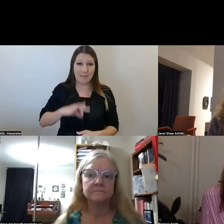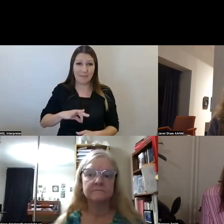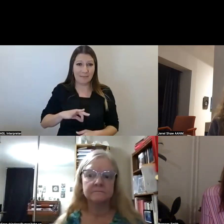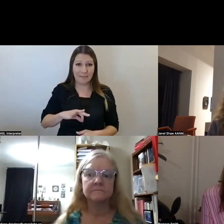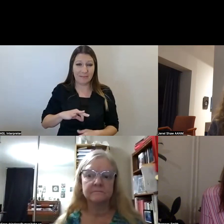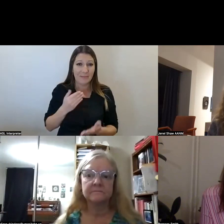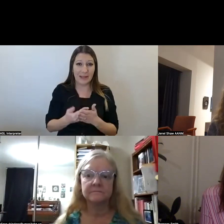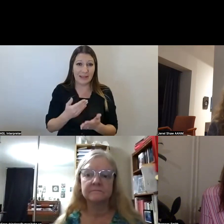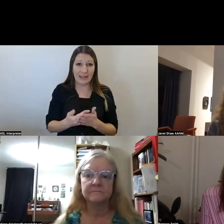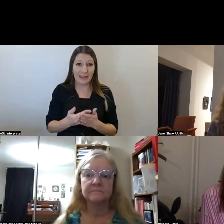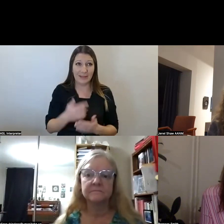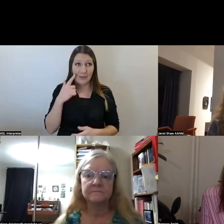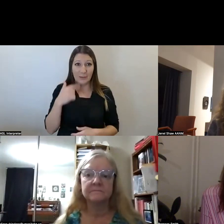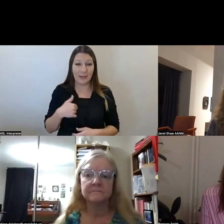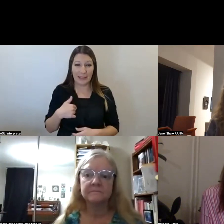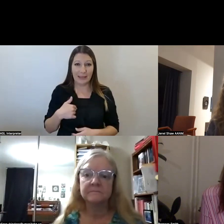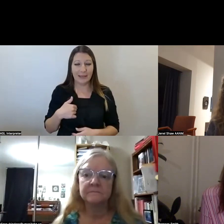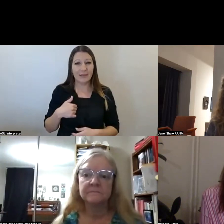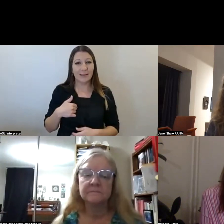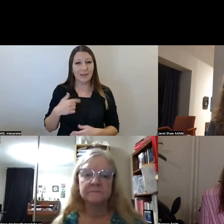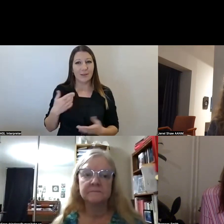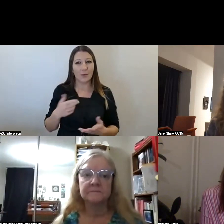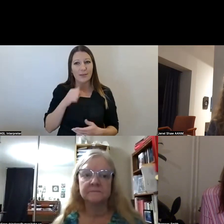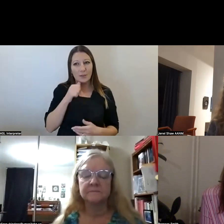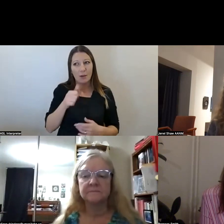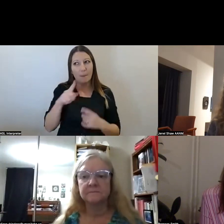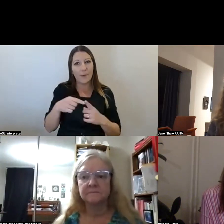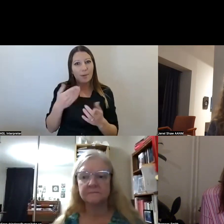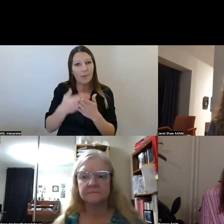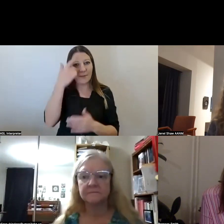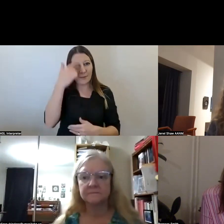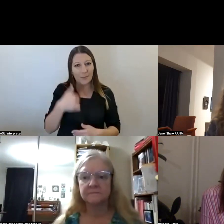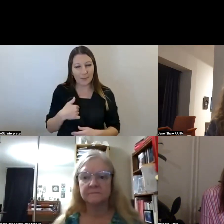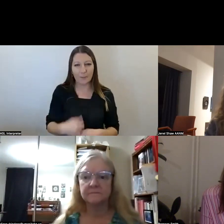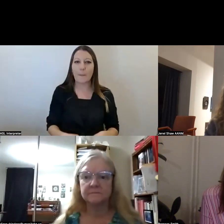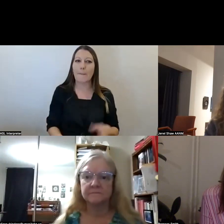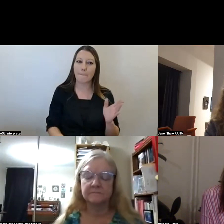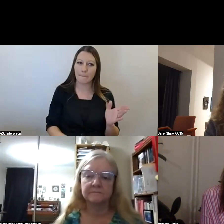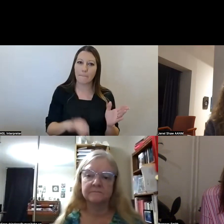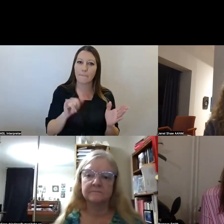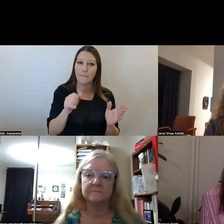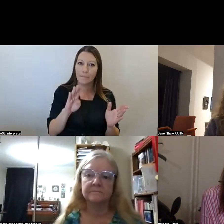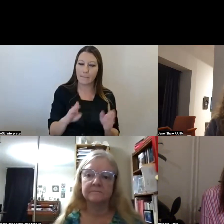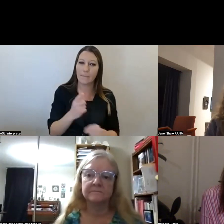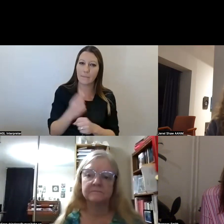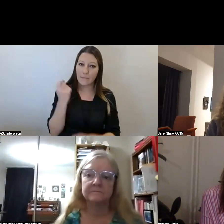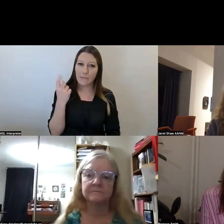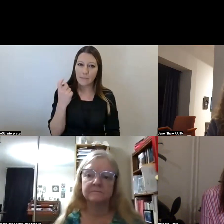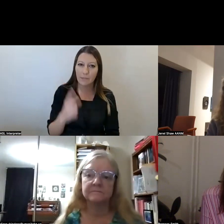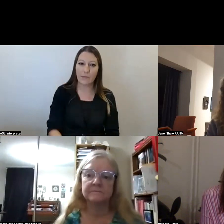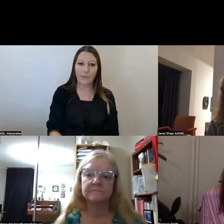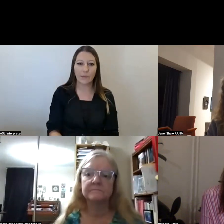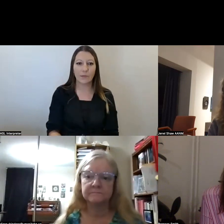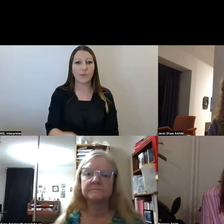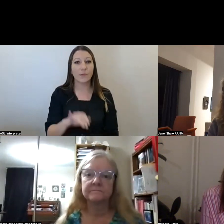Right. It's basically, and I don't do it to make for therapy. I don't do it